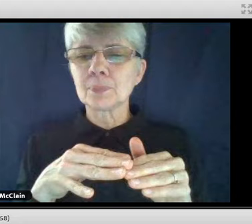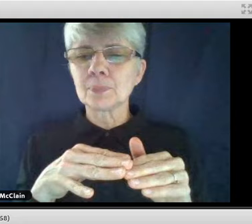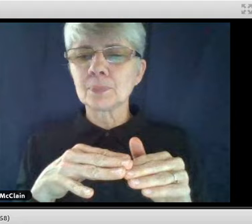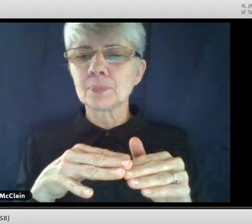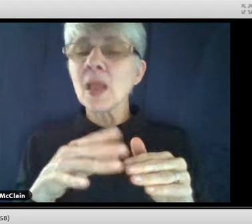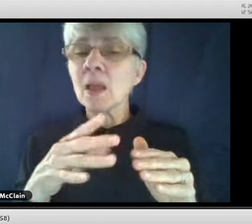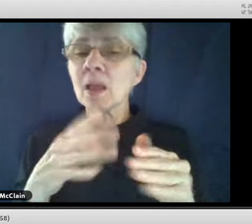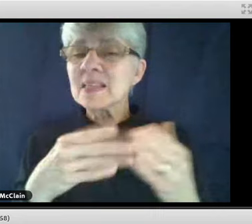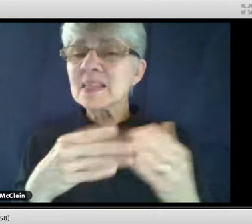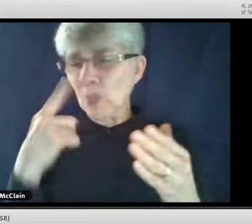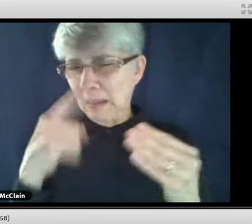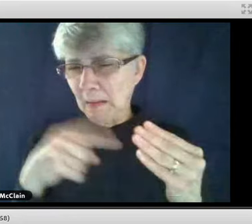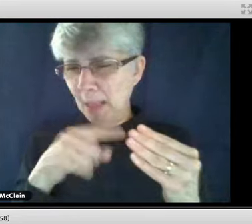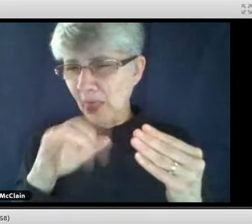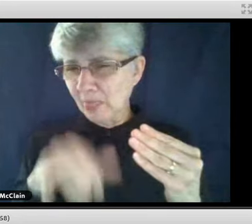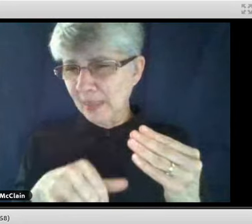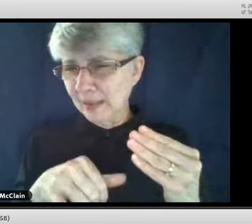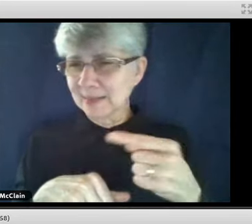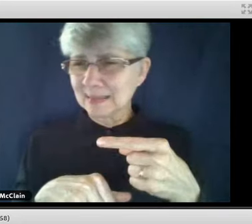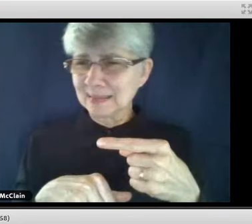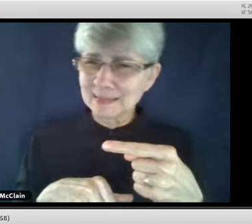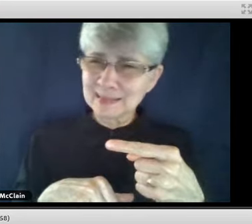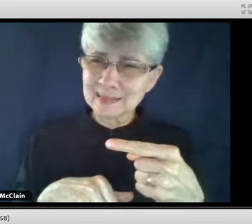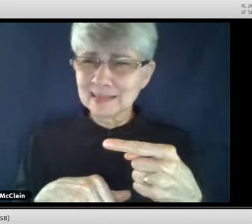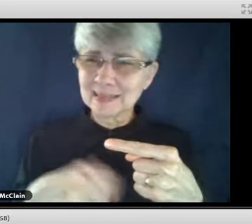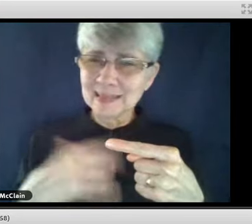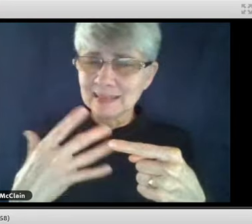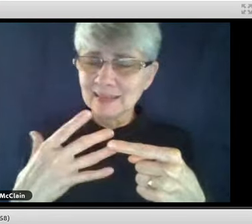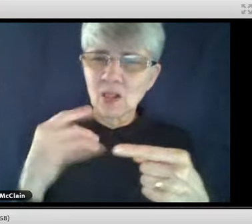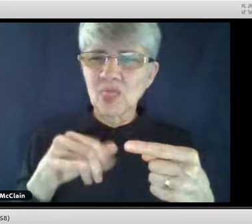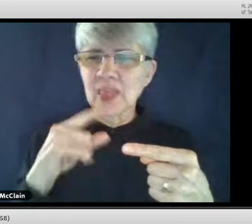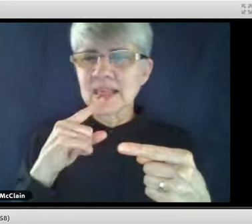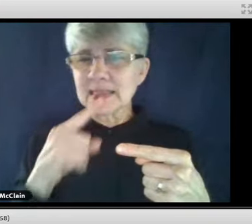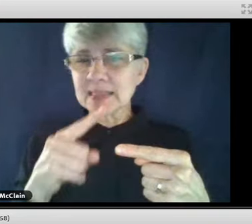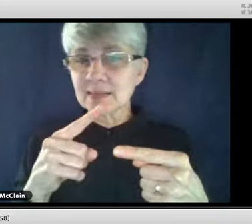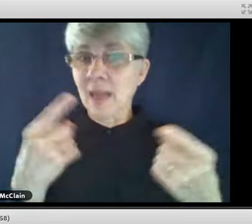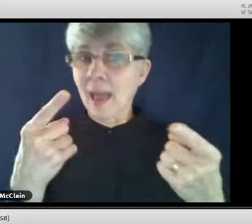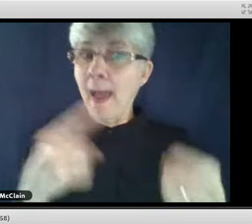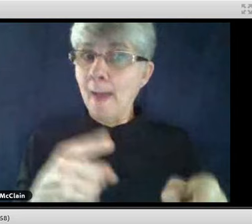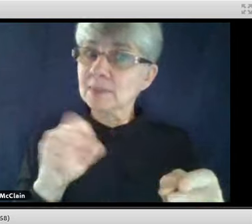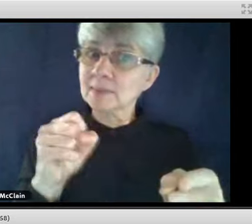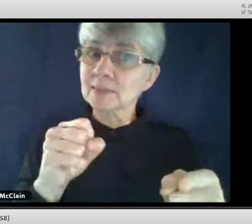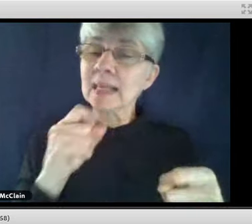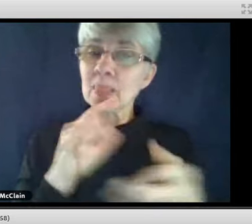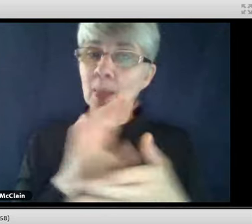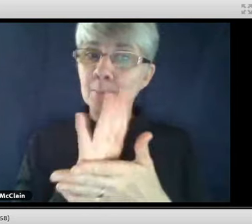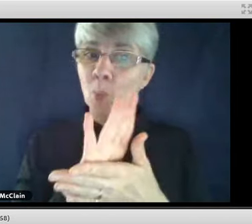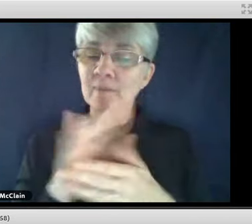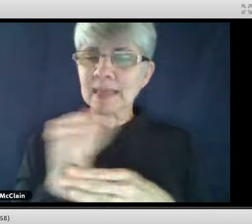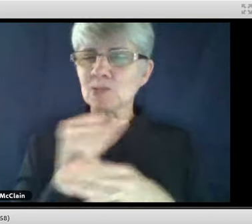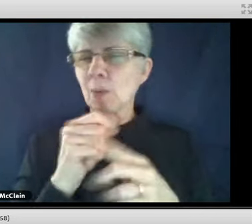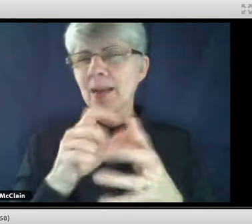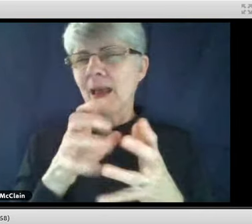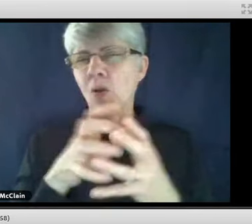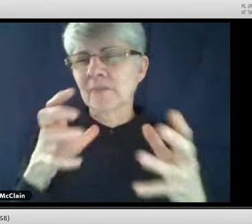Because I mean, if you think about it, if you're thinking like, and this does happen in the movie industry, but not